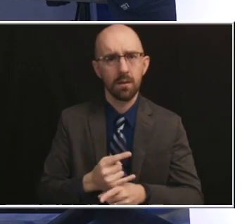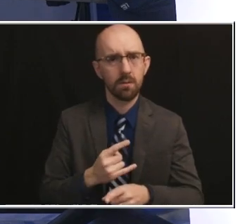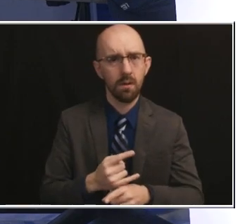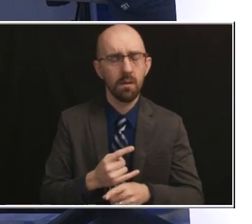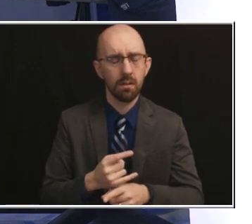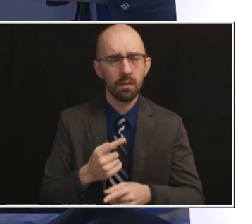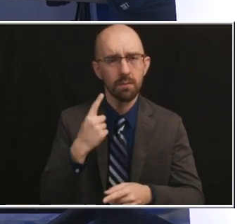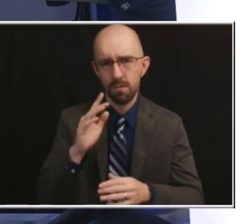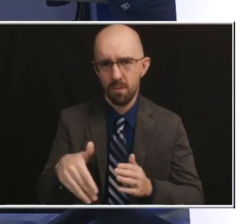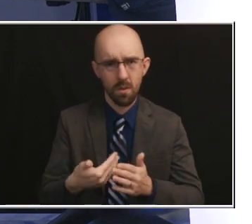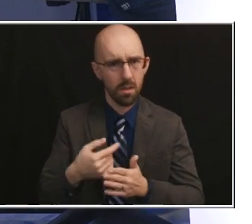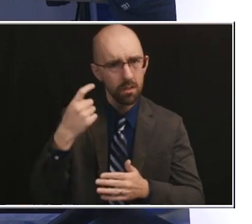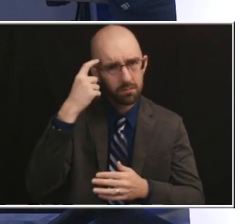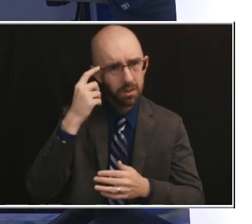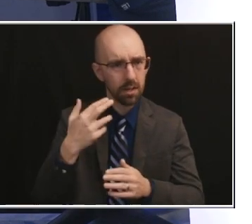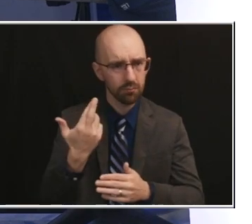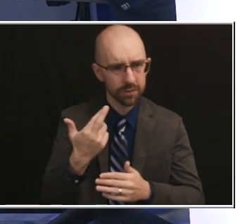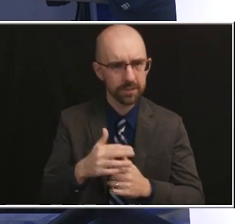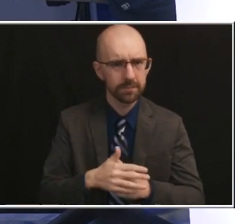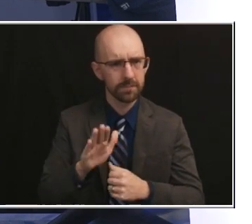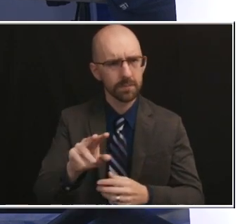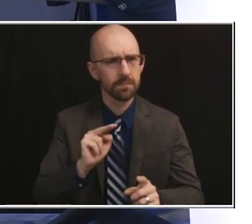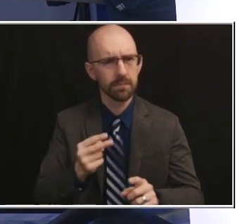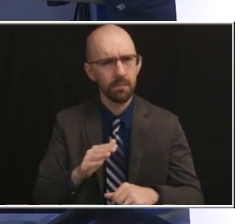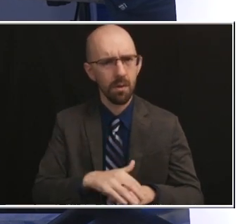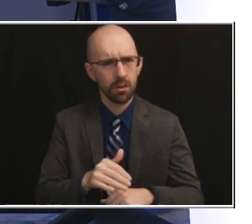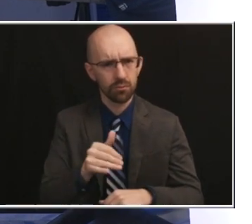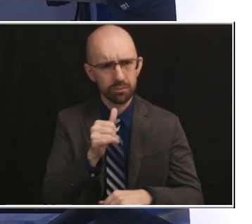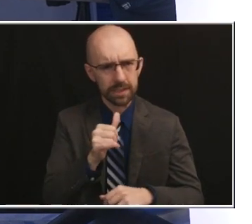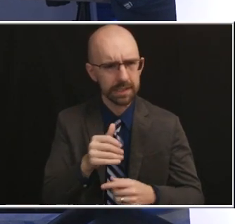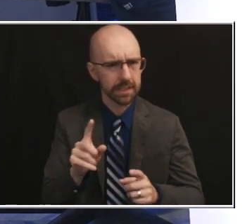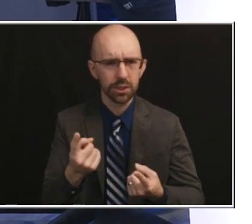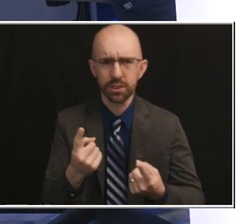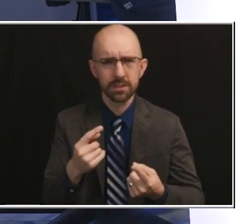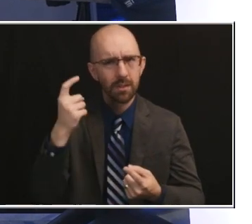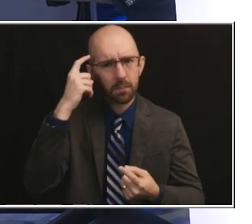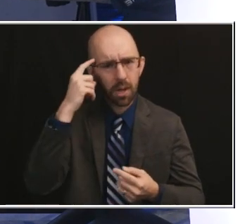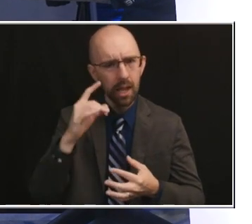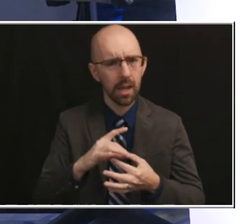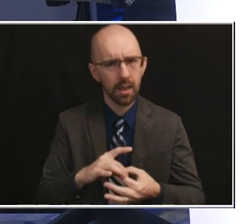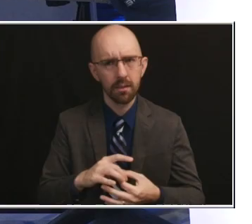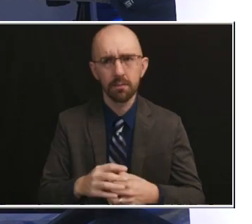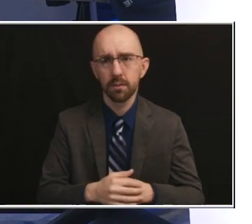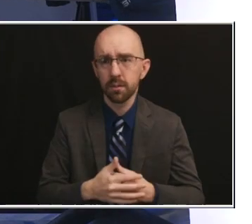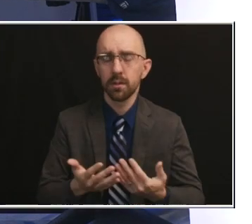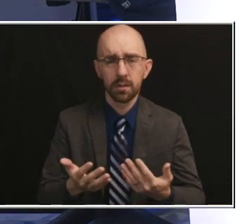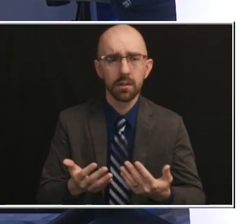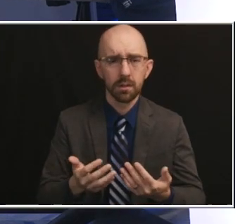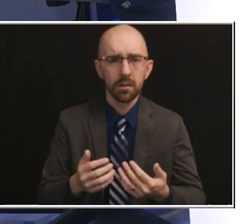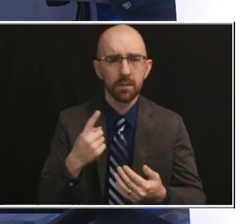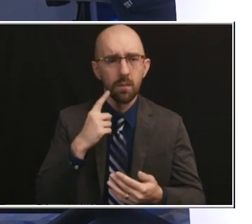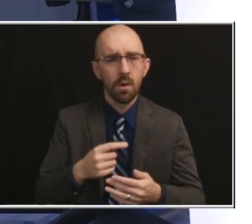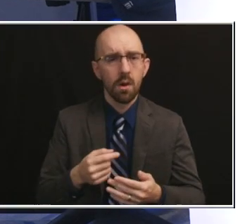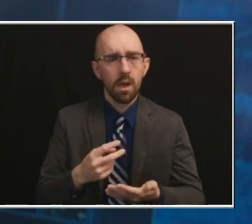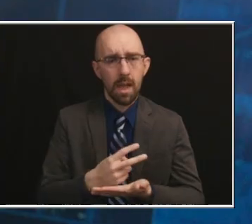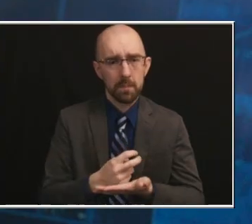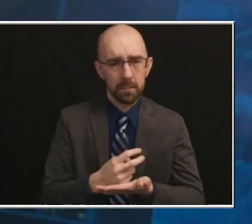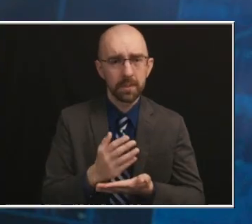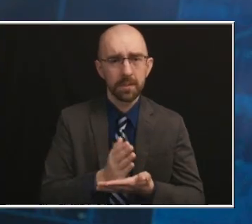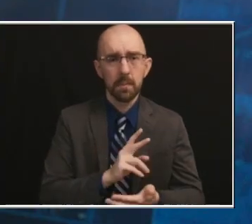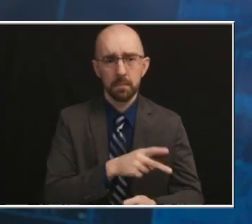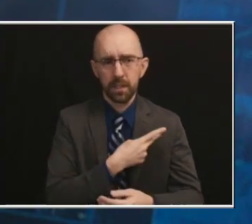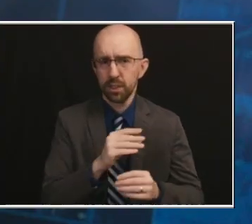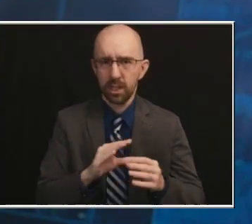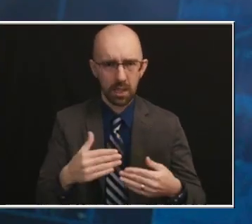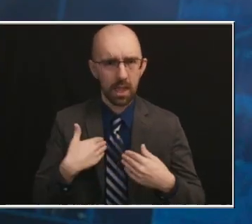brain reasons. What's your take on drinking and just the brain? Yeah, particularly for epilepsy, some patients clearly have alcohol as a trigger,